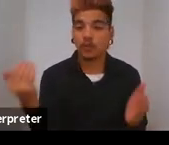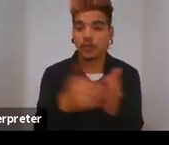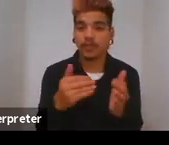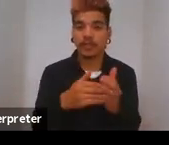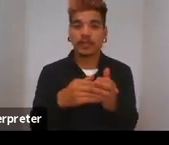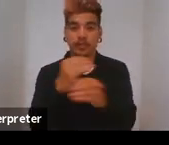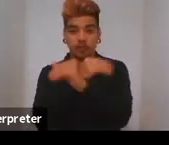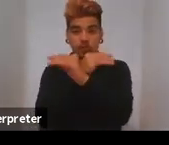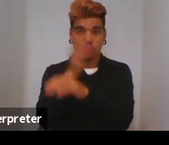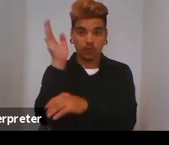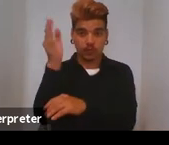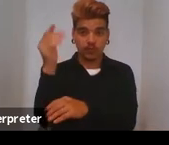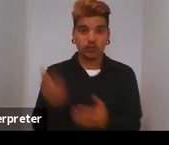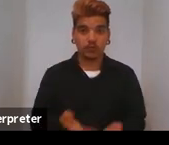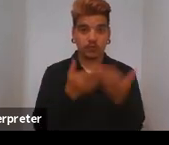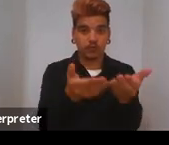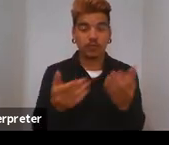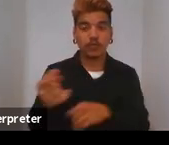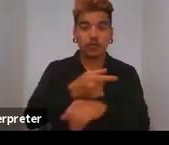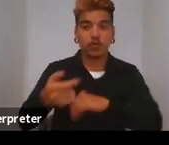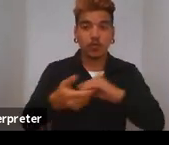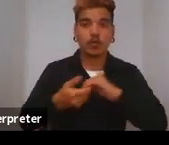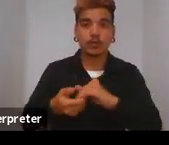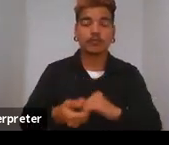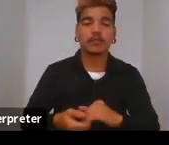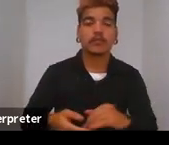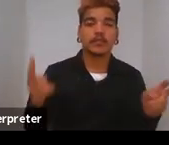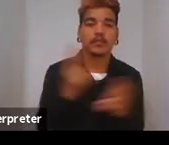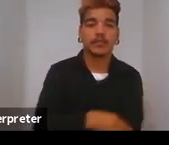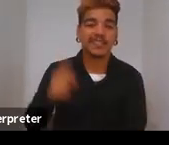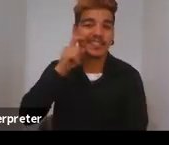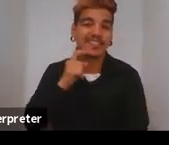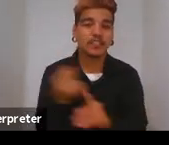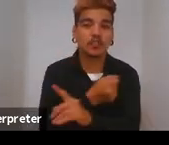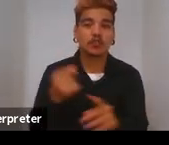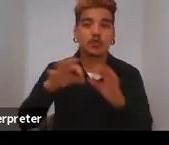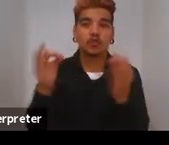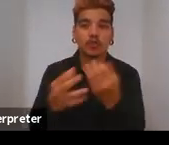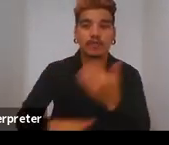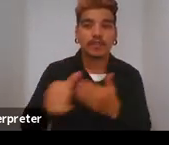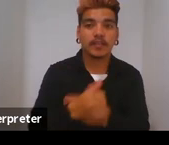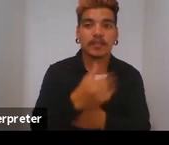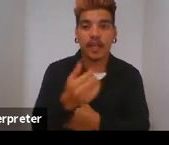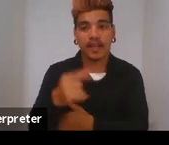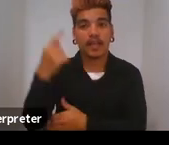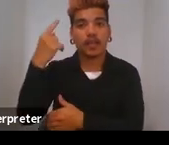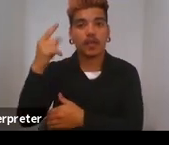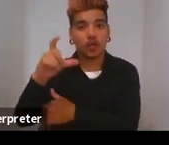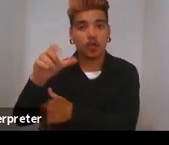conference series is being brought to you by the Guam Coalition Against Sexual Assault and Family Violence, and CalCASA is excited to be